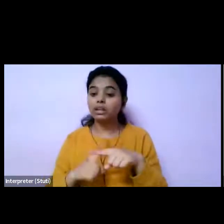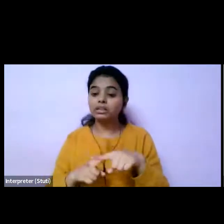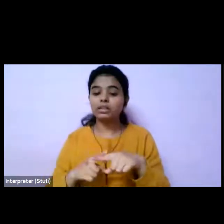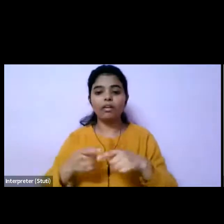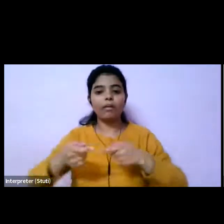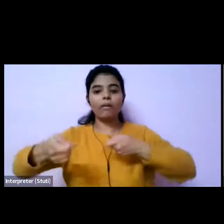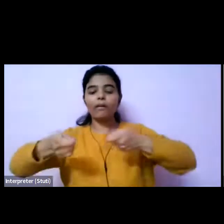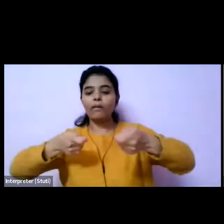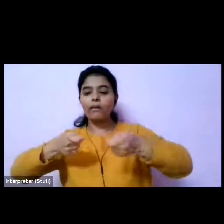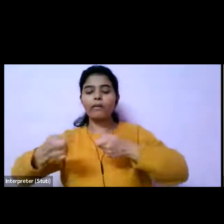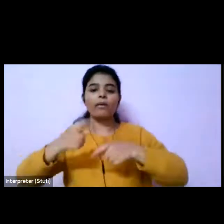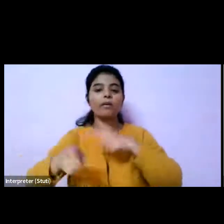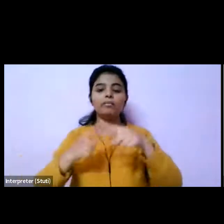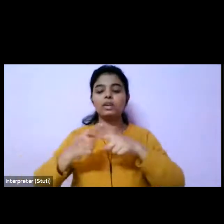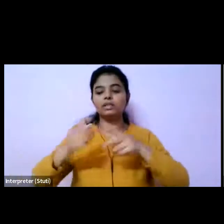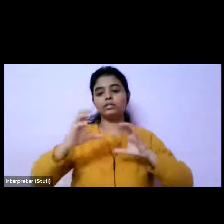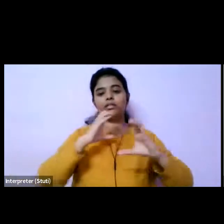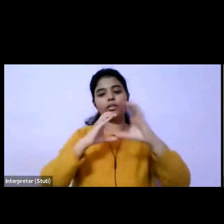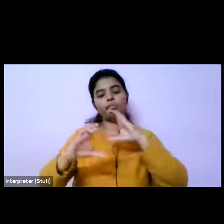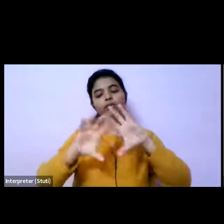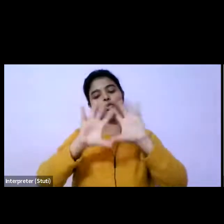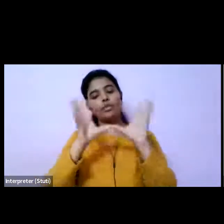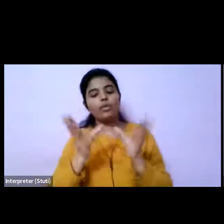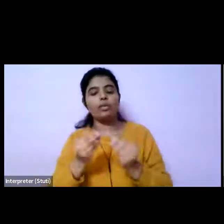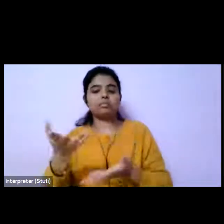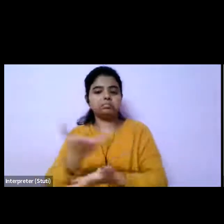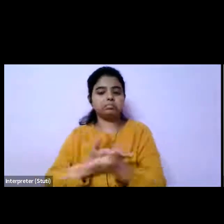entire conversation together. I think with that